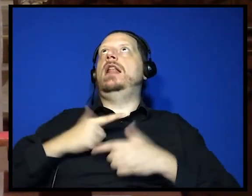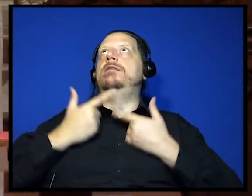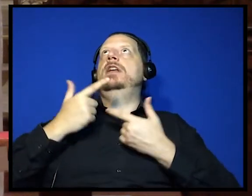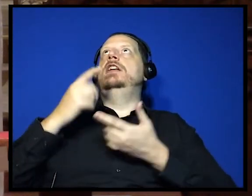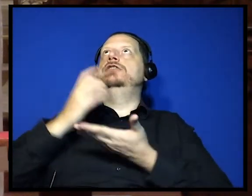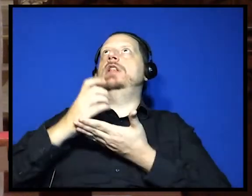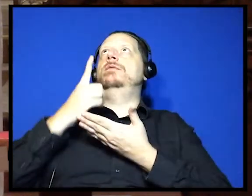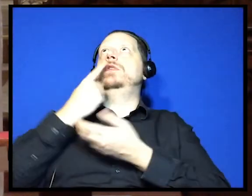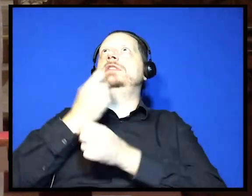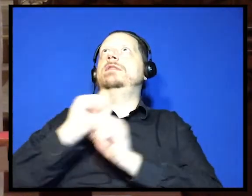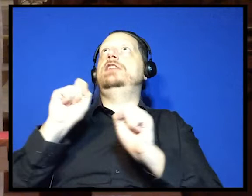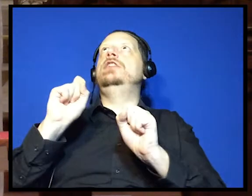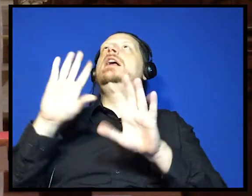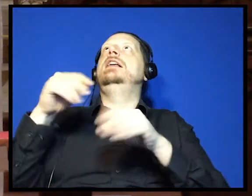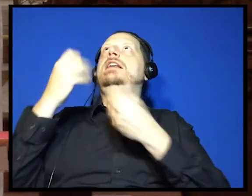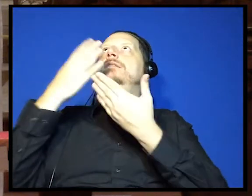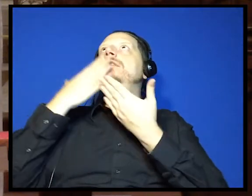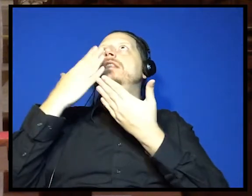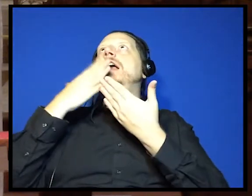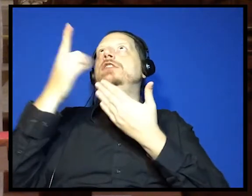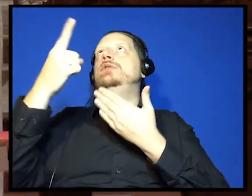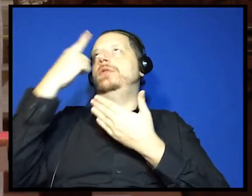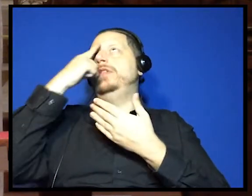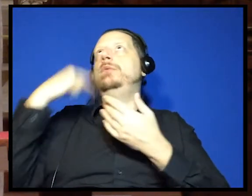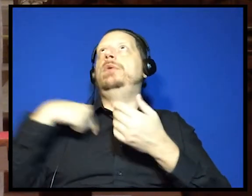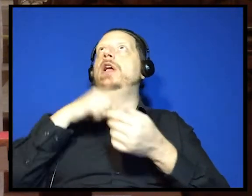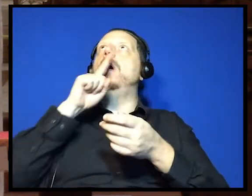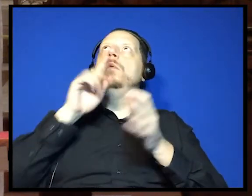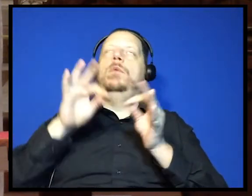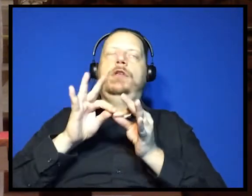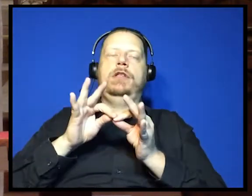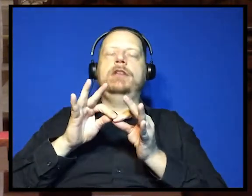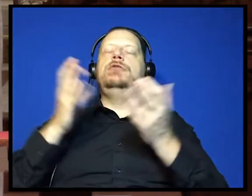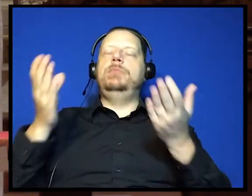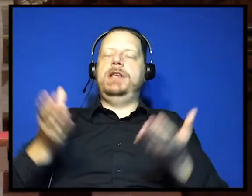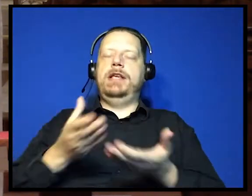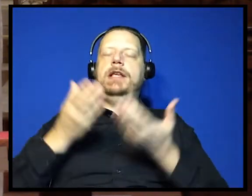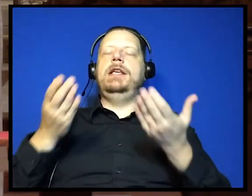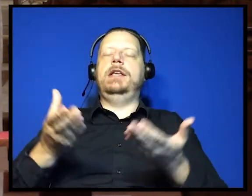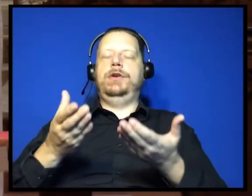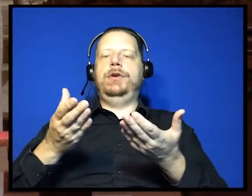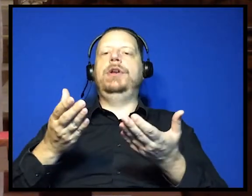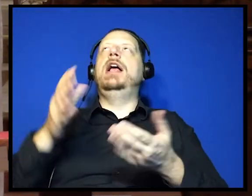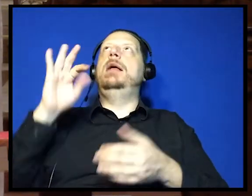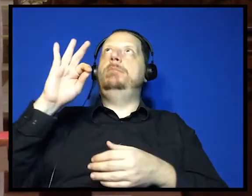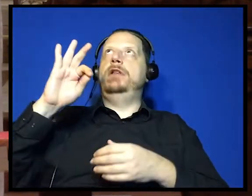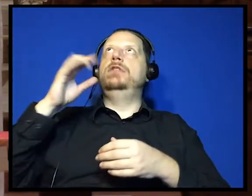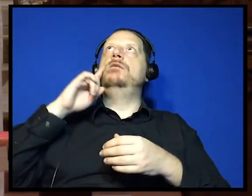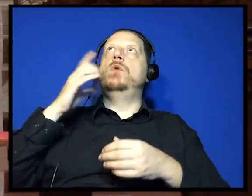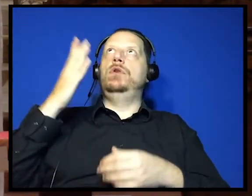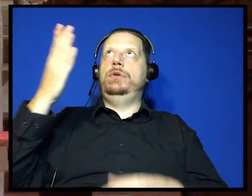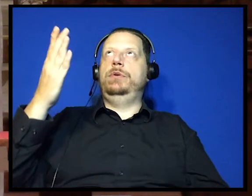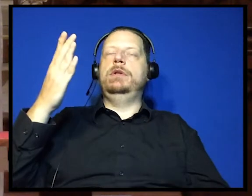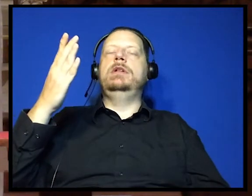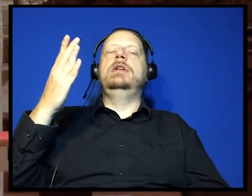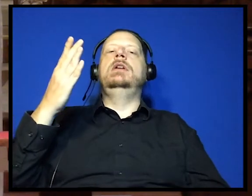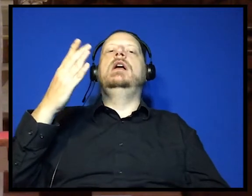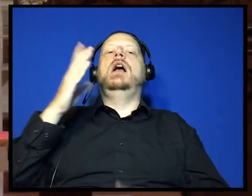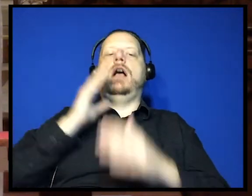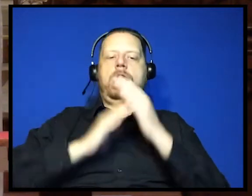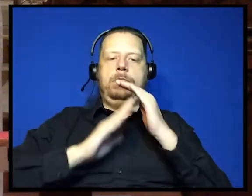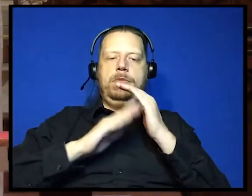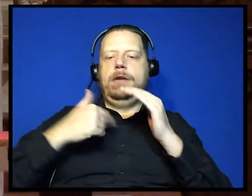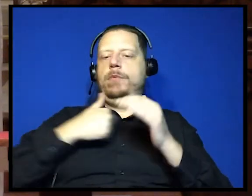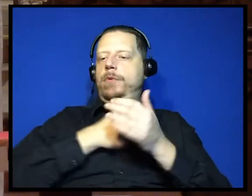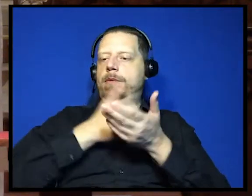of salvation, giving thanks that you have held us worthy to be in your presence and minister to you.